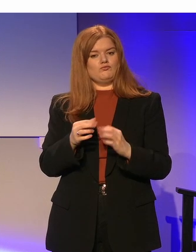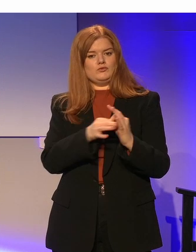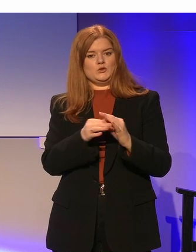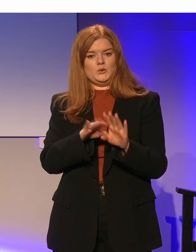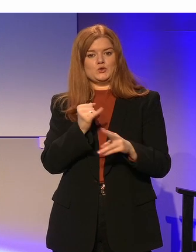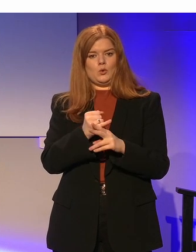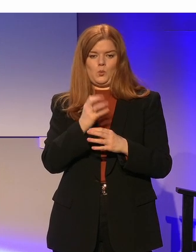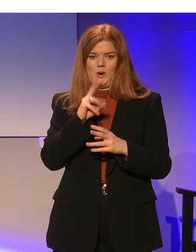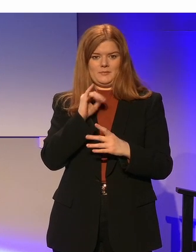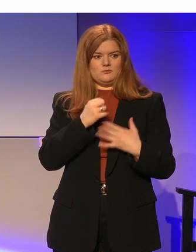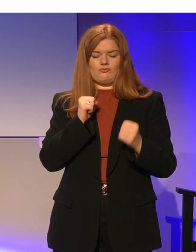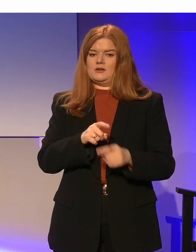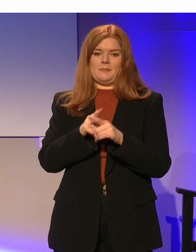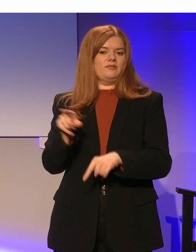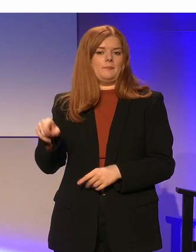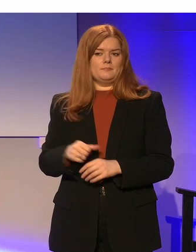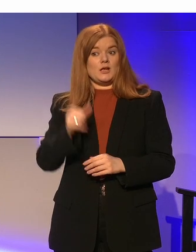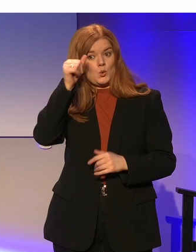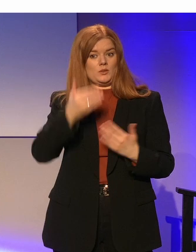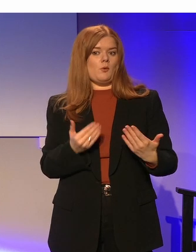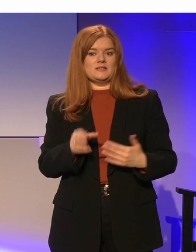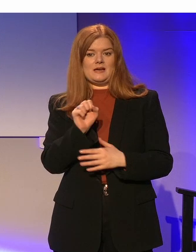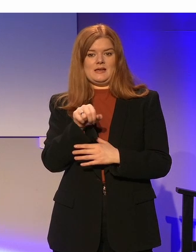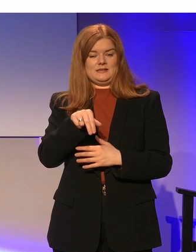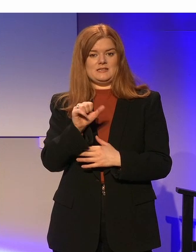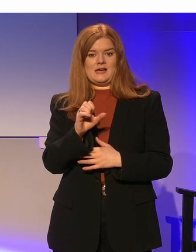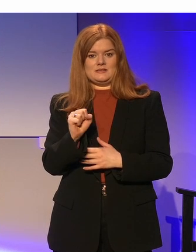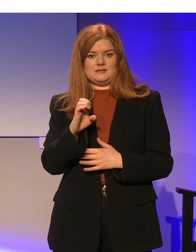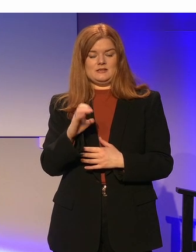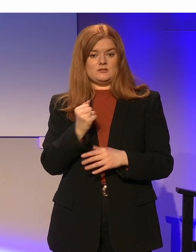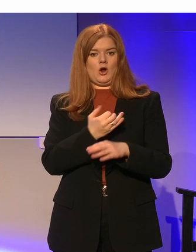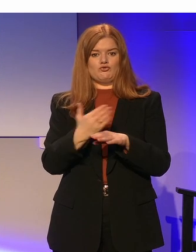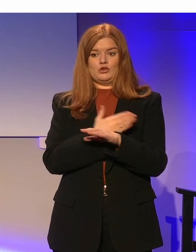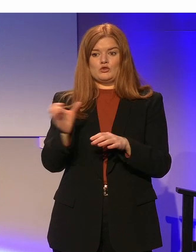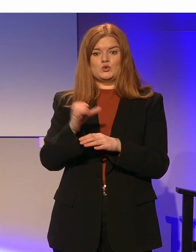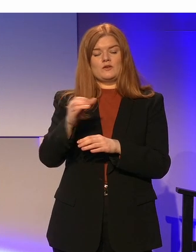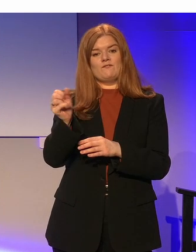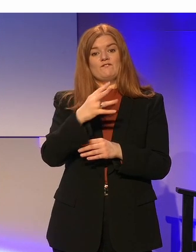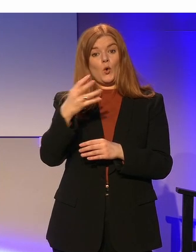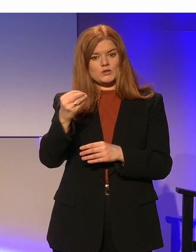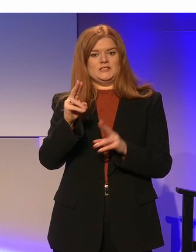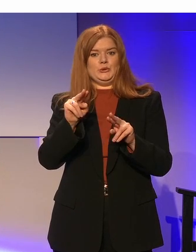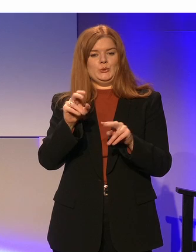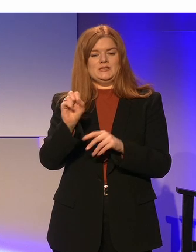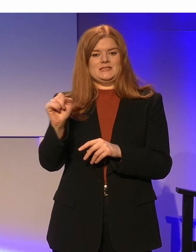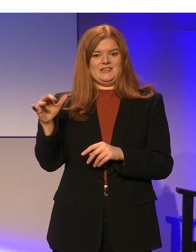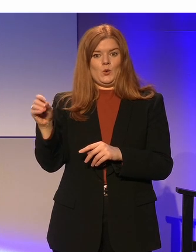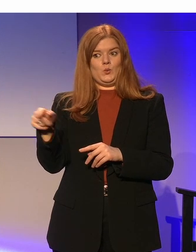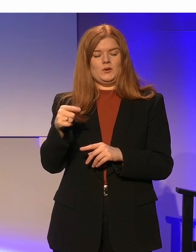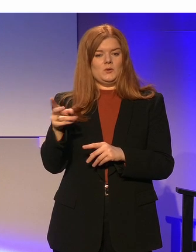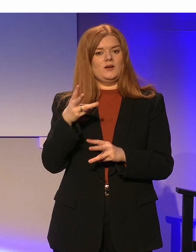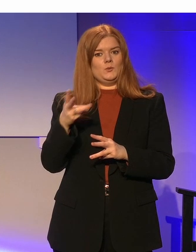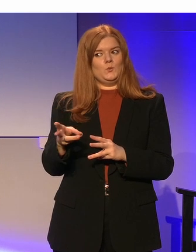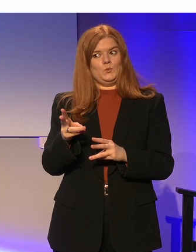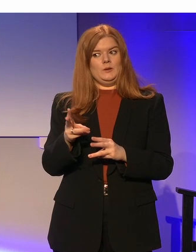because you rely on them so much. And I know at the moment the NCSE is in the process of recruiting 40 new CNOs and will be